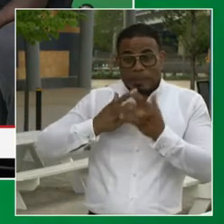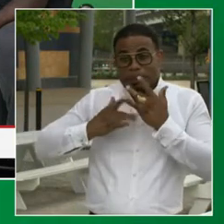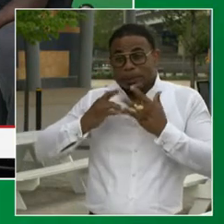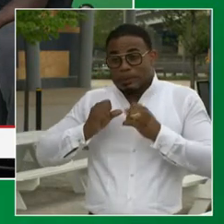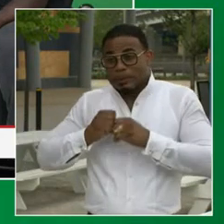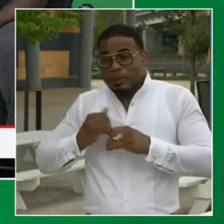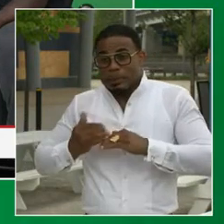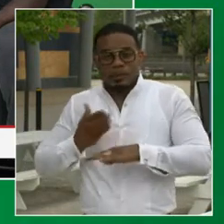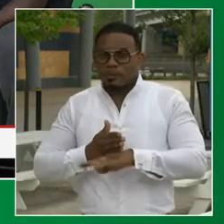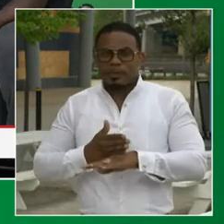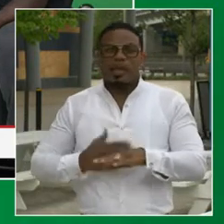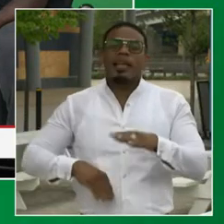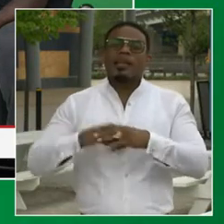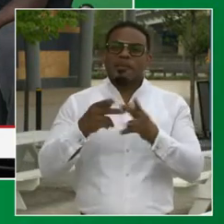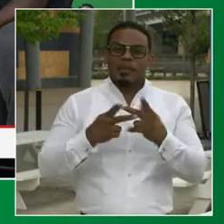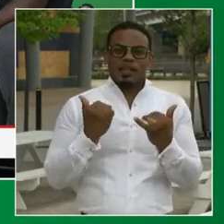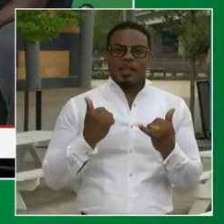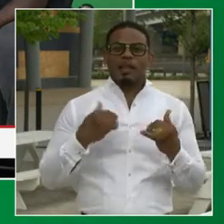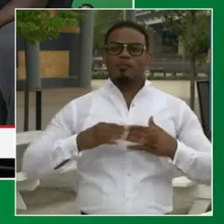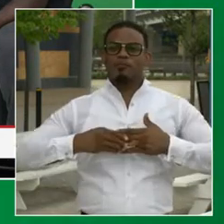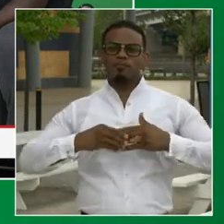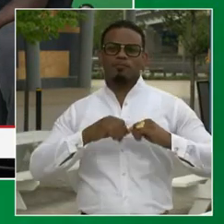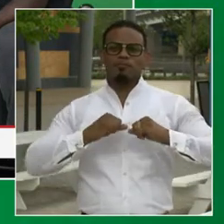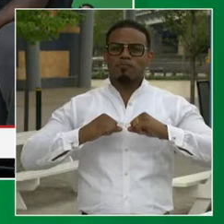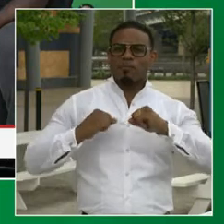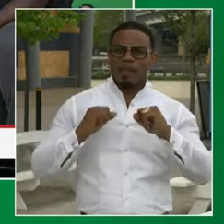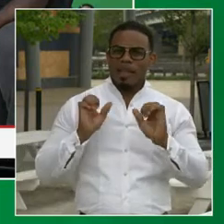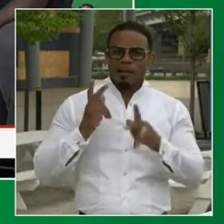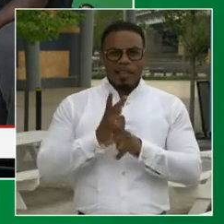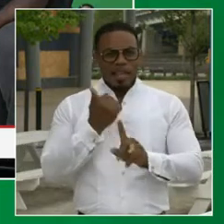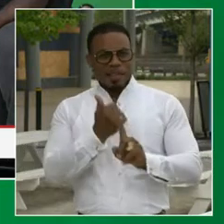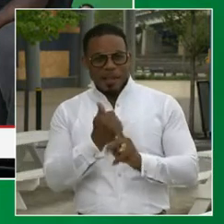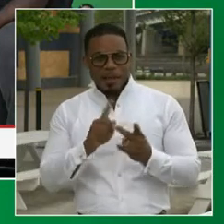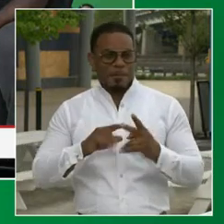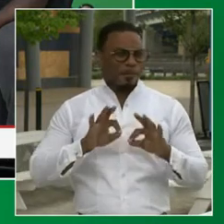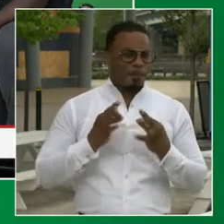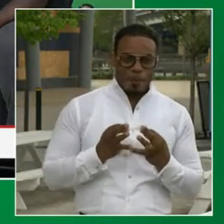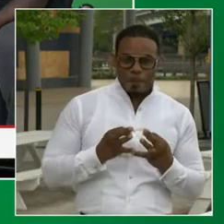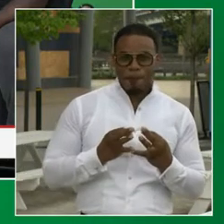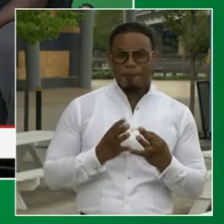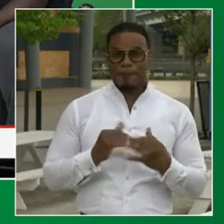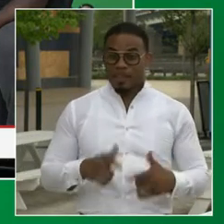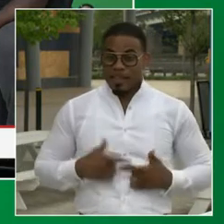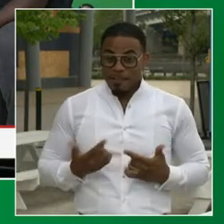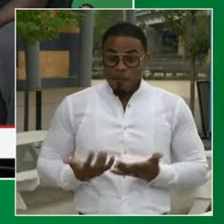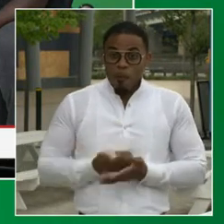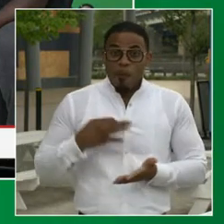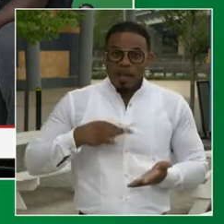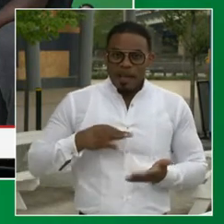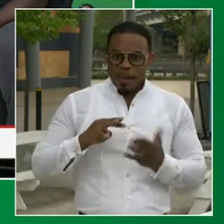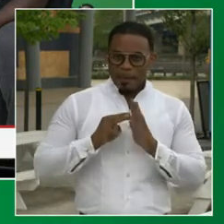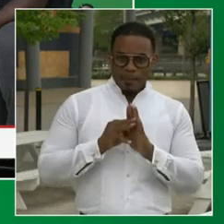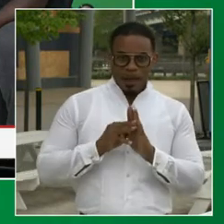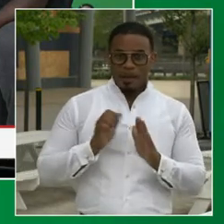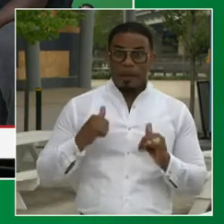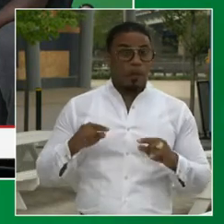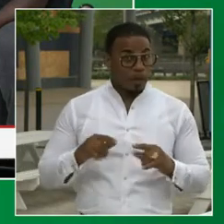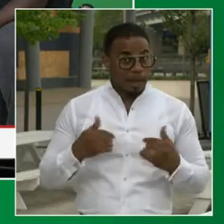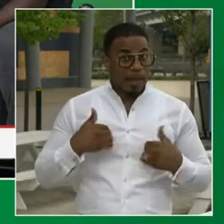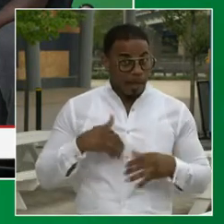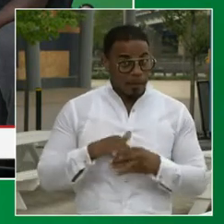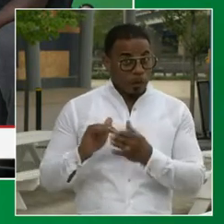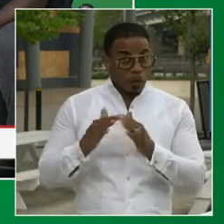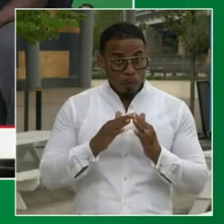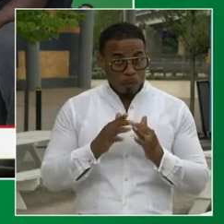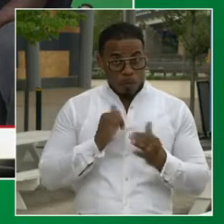dent, get to a place where they're now able to take care of themselves, their families. And the living wage model that we have in